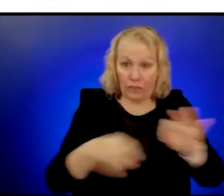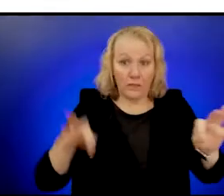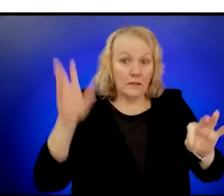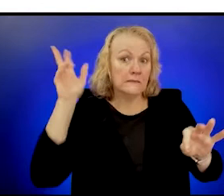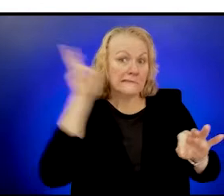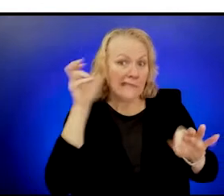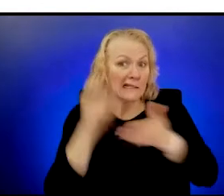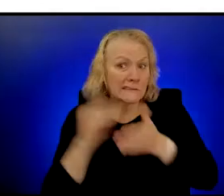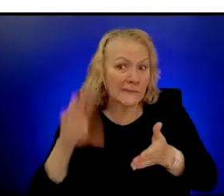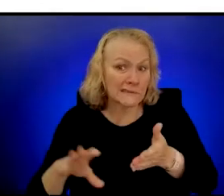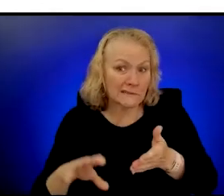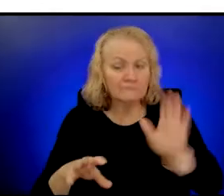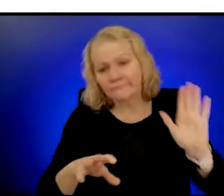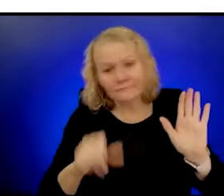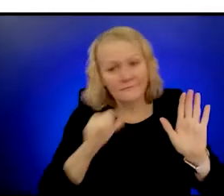expensive. Well, it's not.